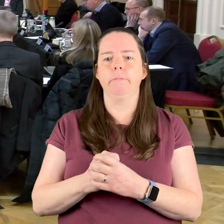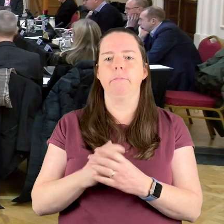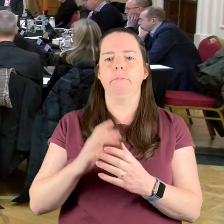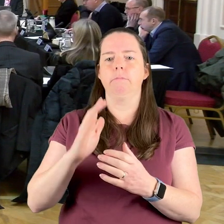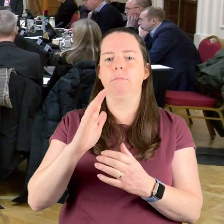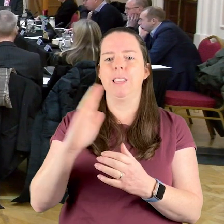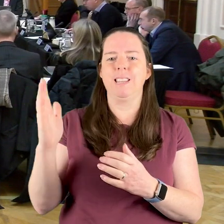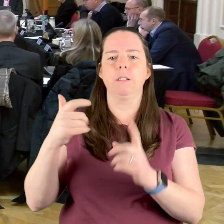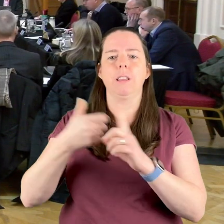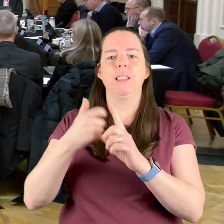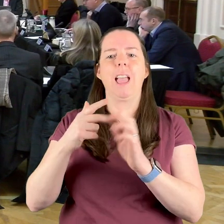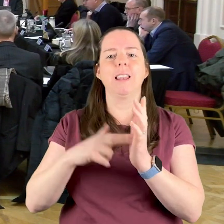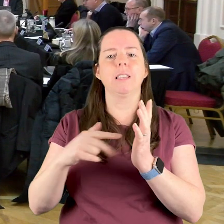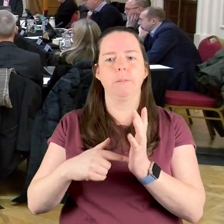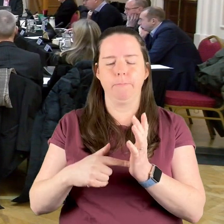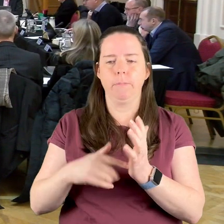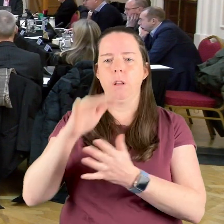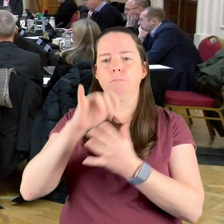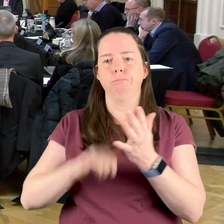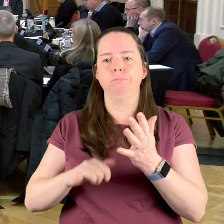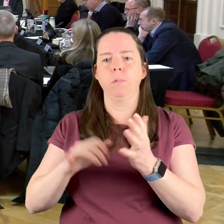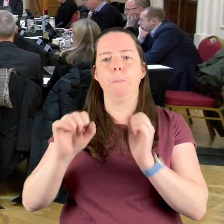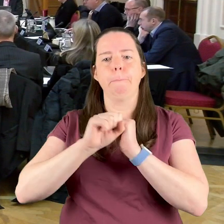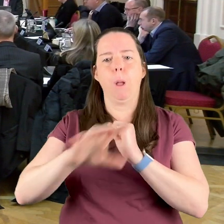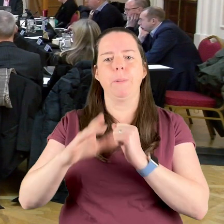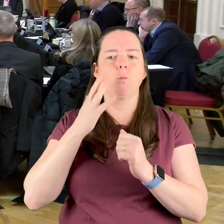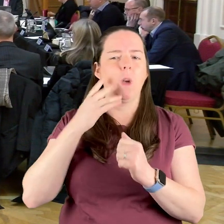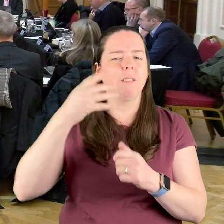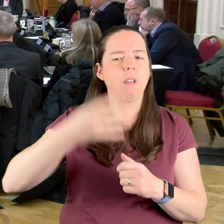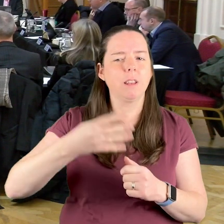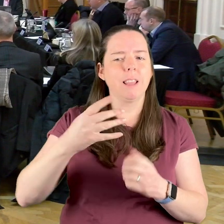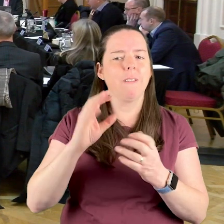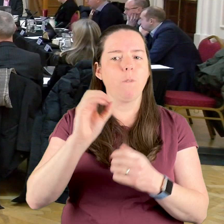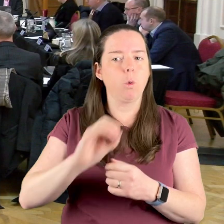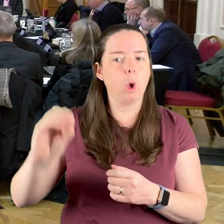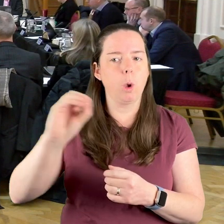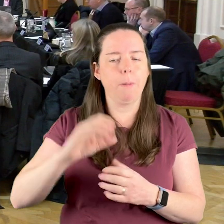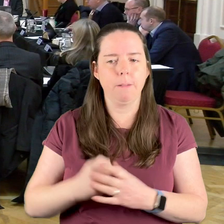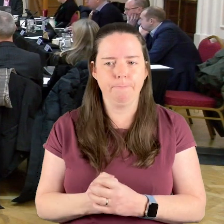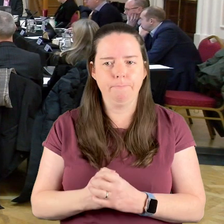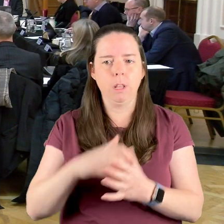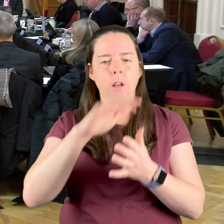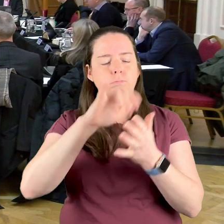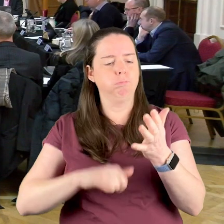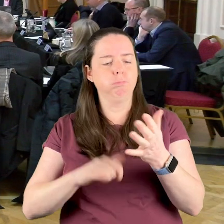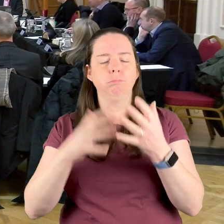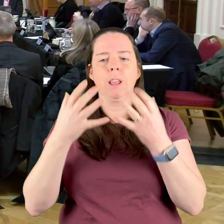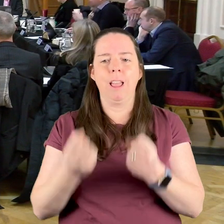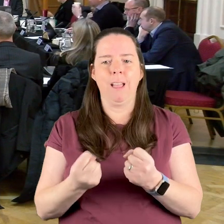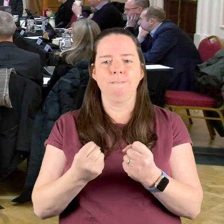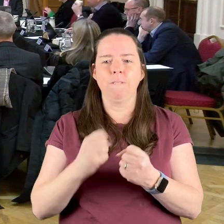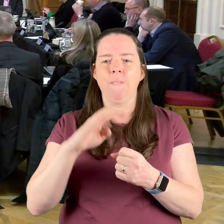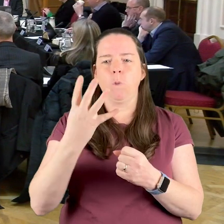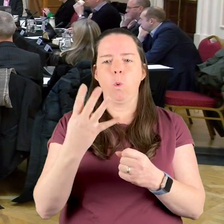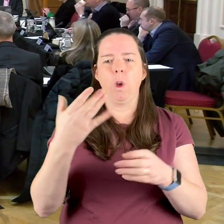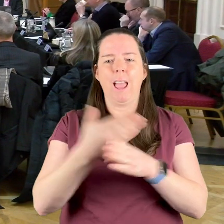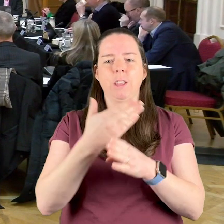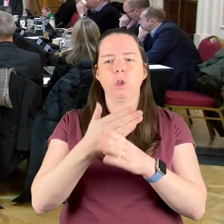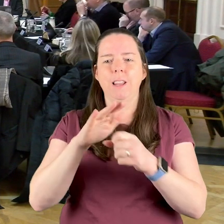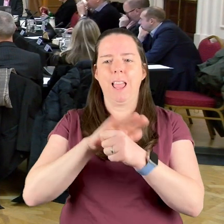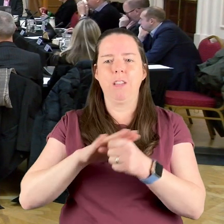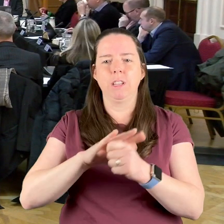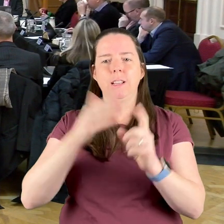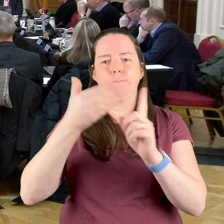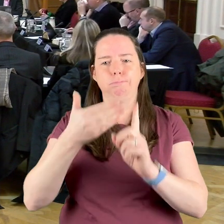happened in East Kings. And the report was published on the 19th of October. The report identified